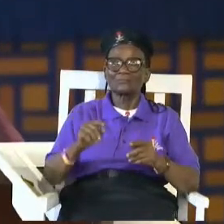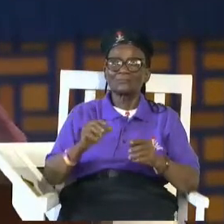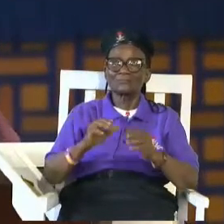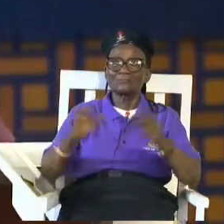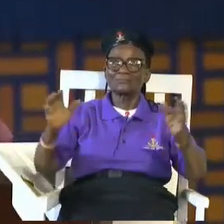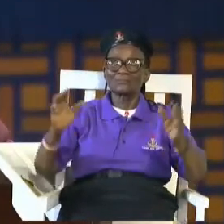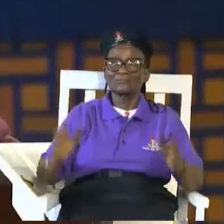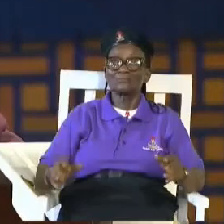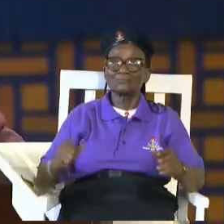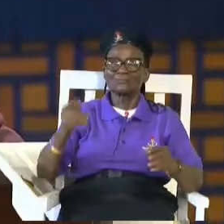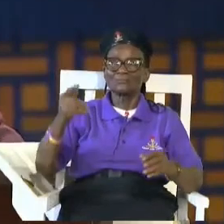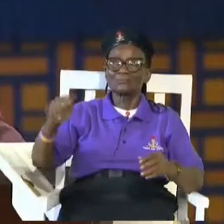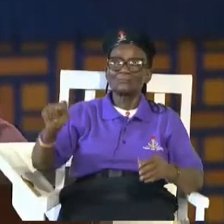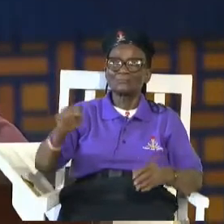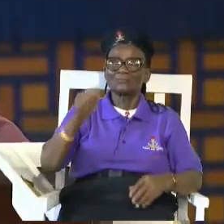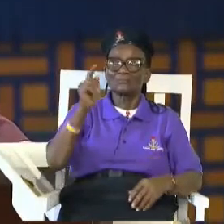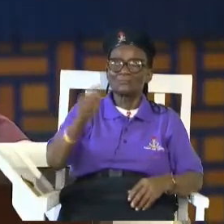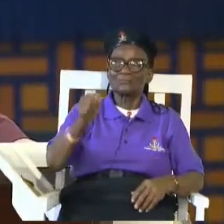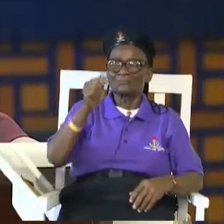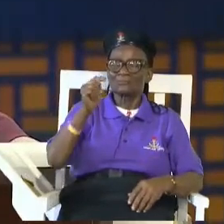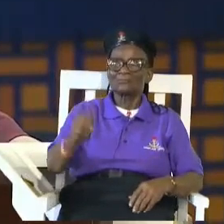testimony.